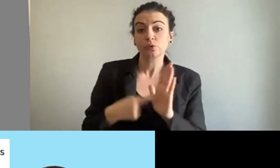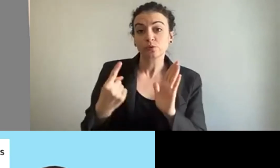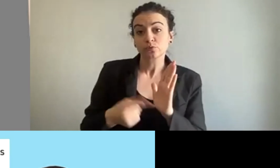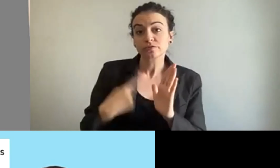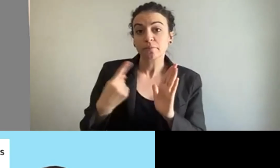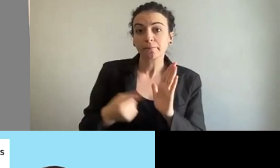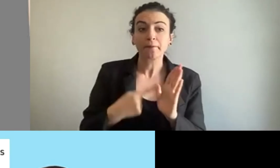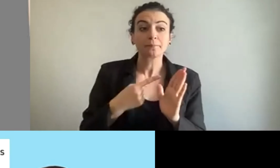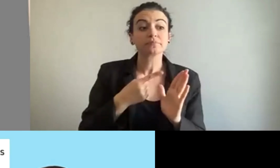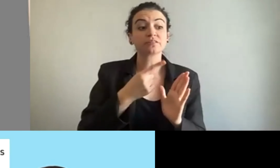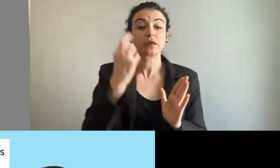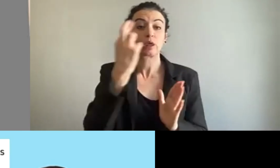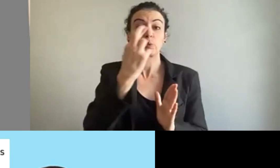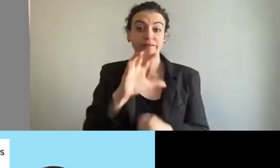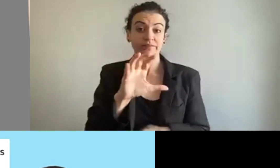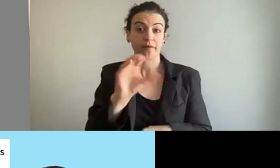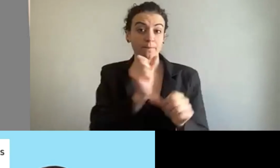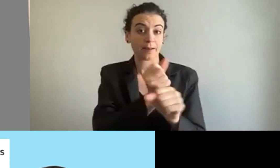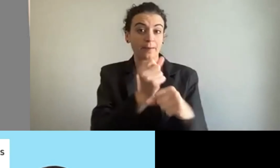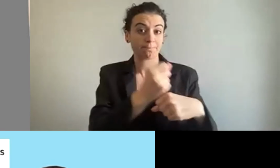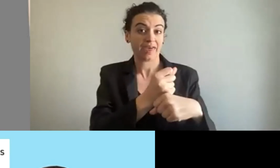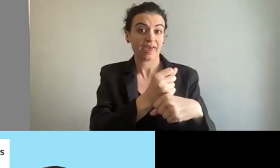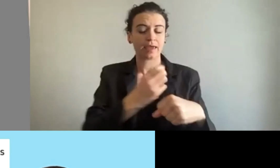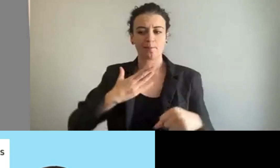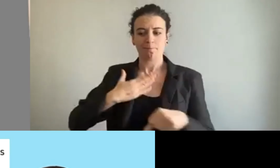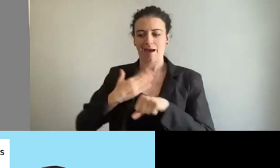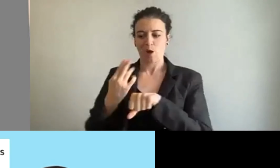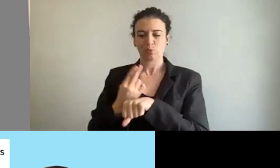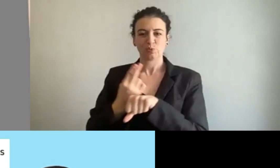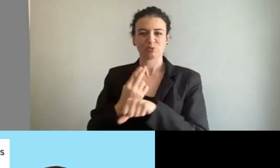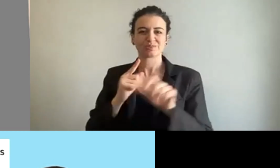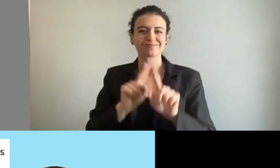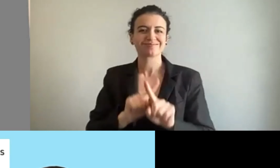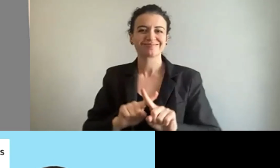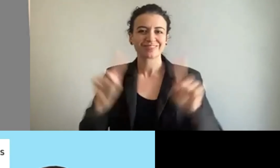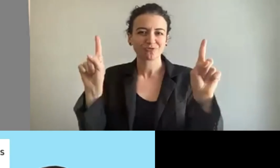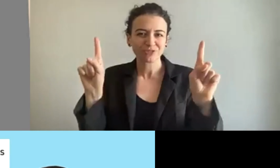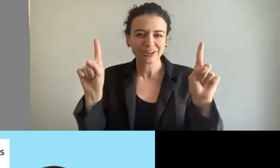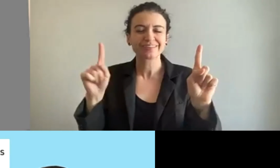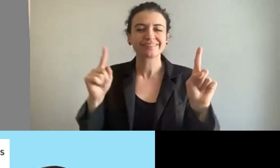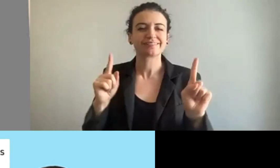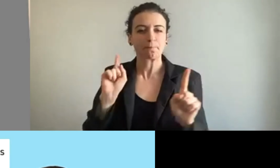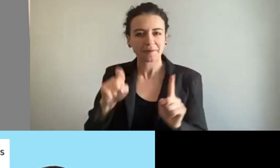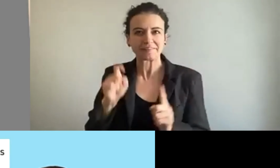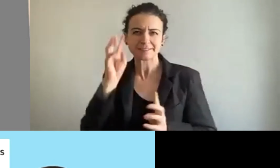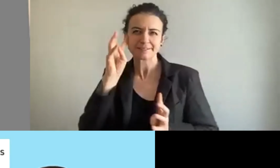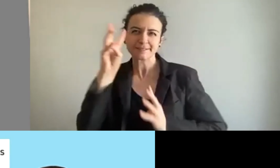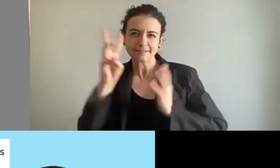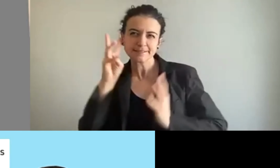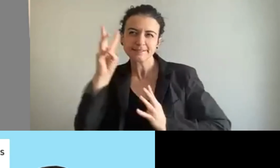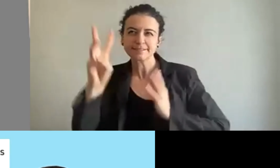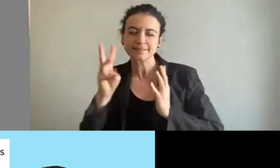for. So just experiment with